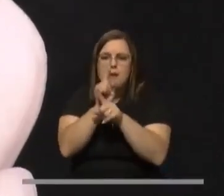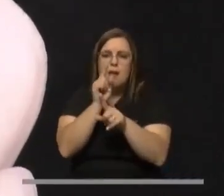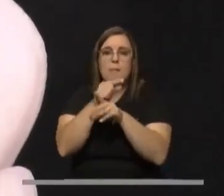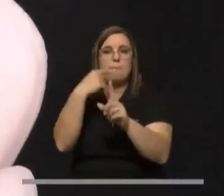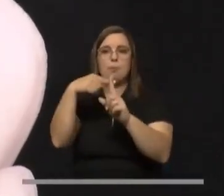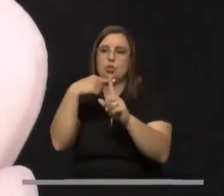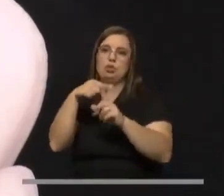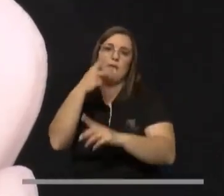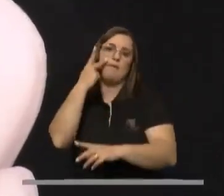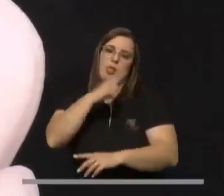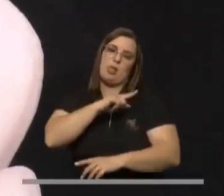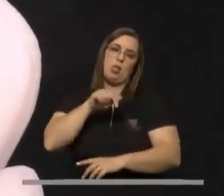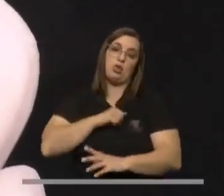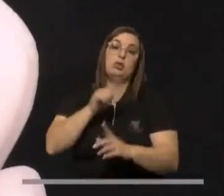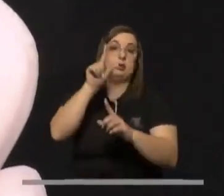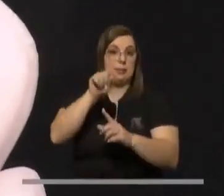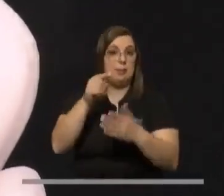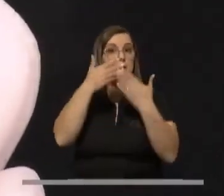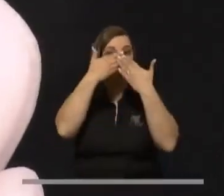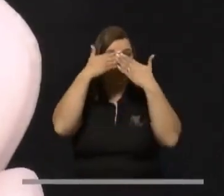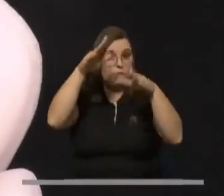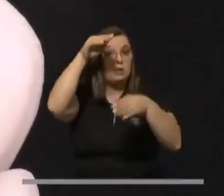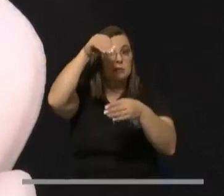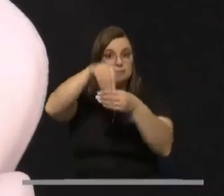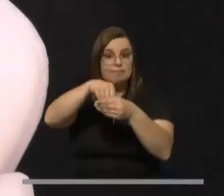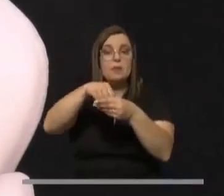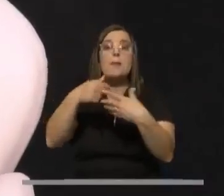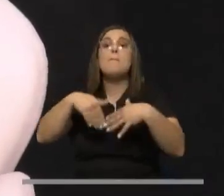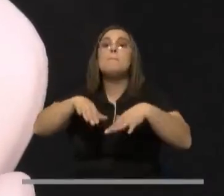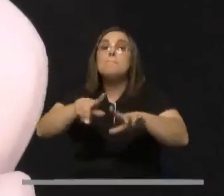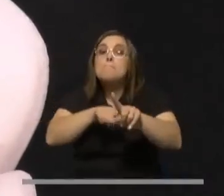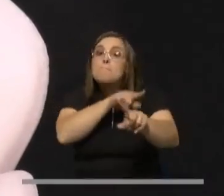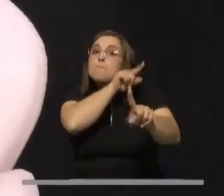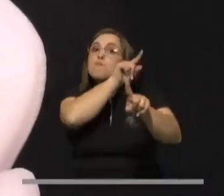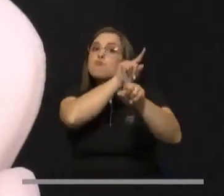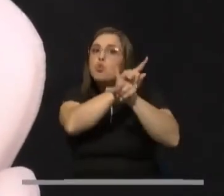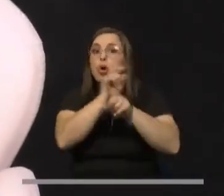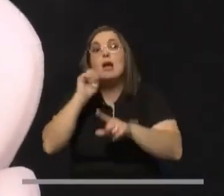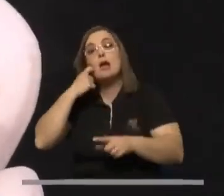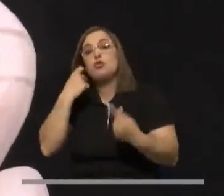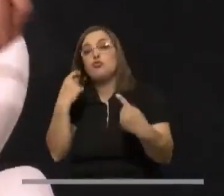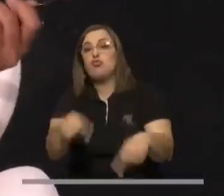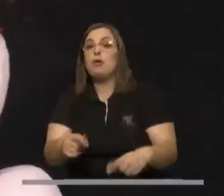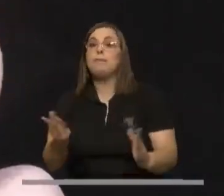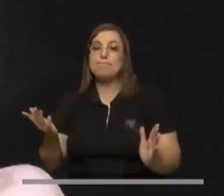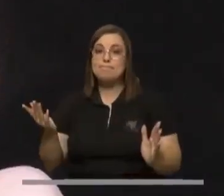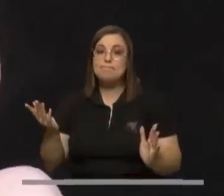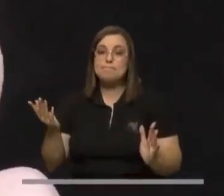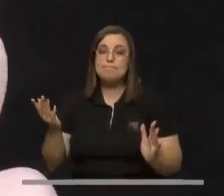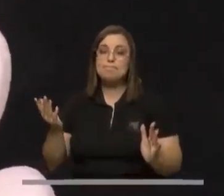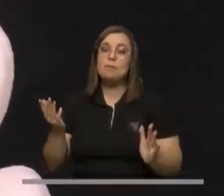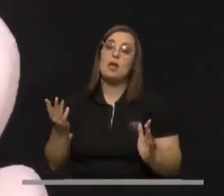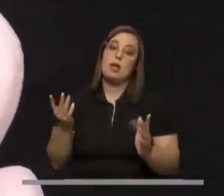continue to grow and be something positive in our lives. But at the same time, we understand that there are